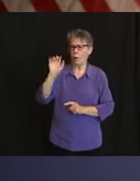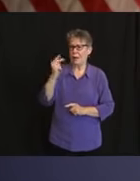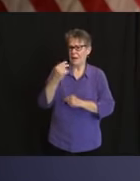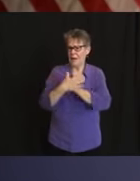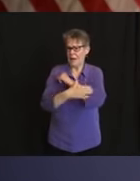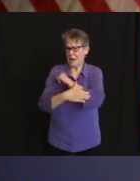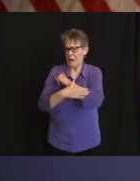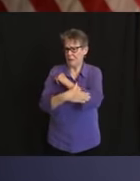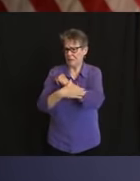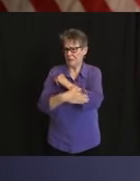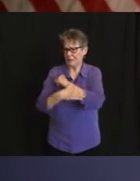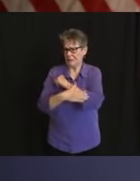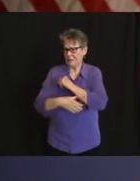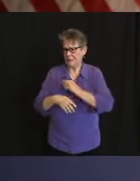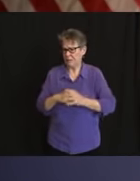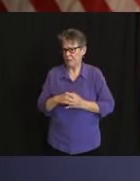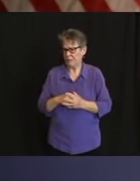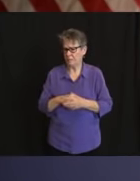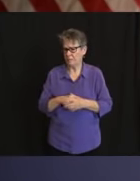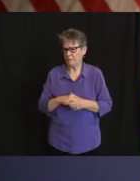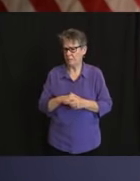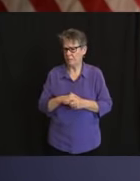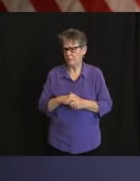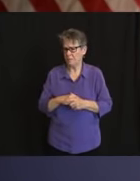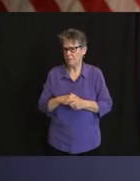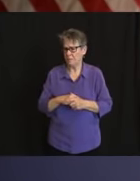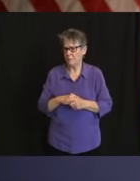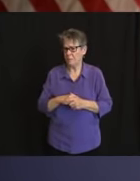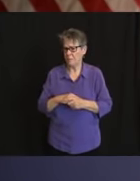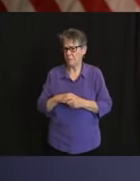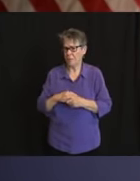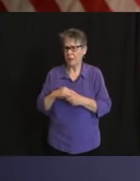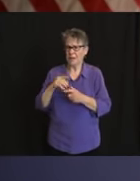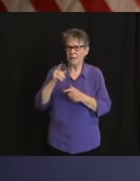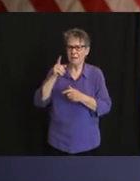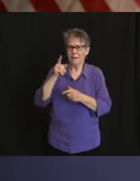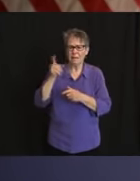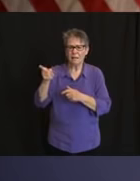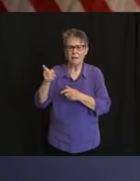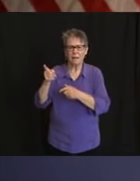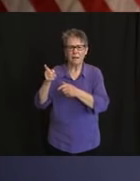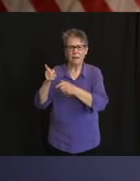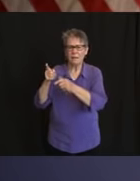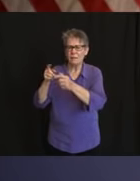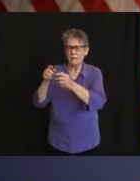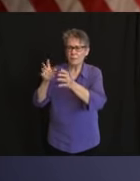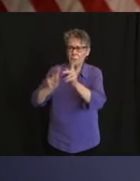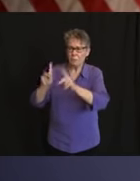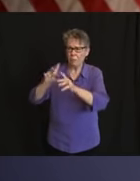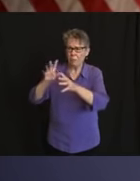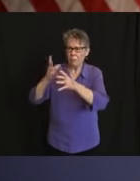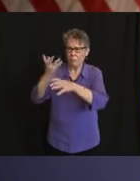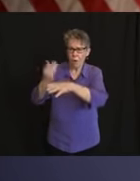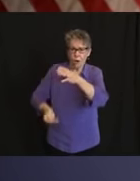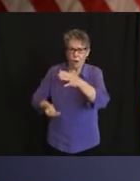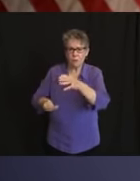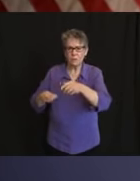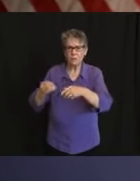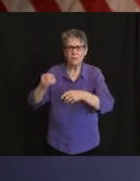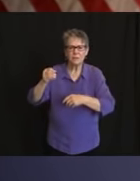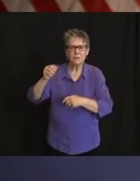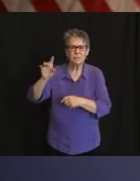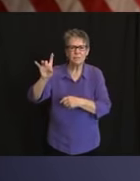lost, would be more than most countries in the world right now. So let's not forget